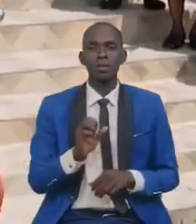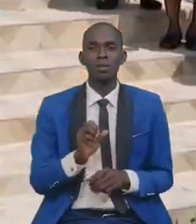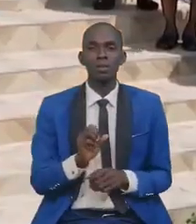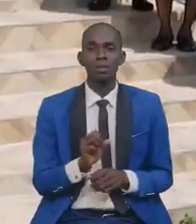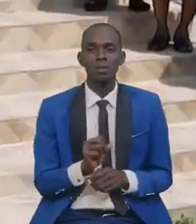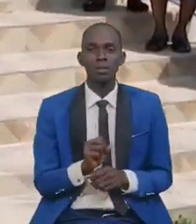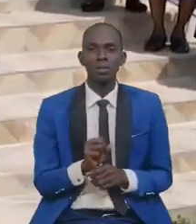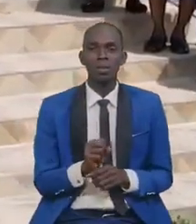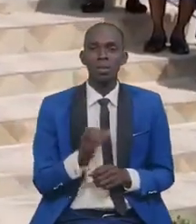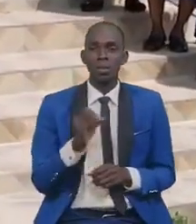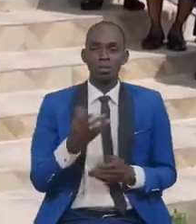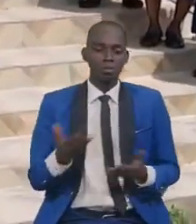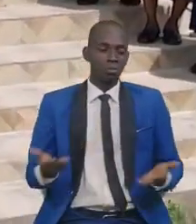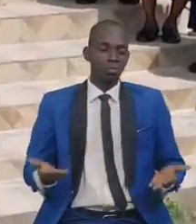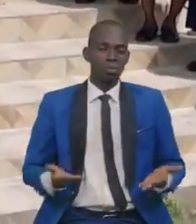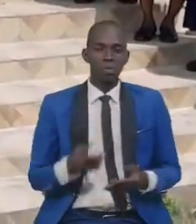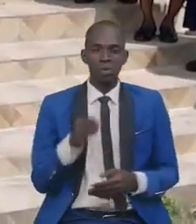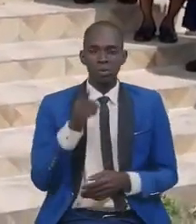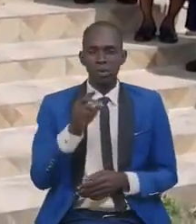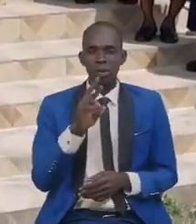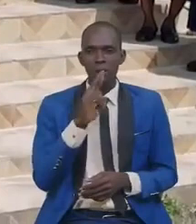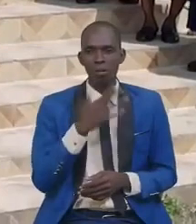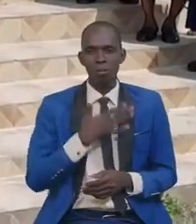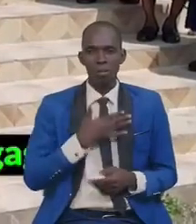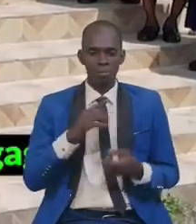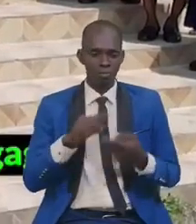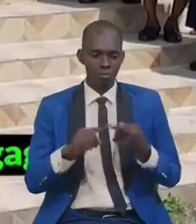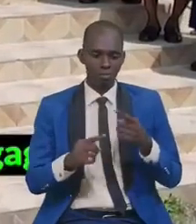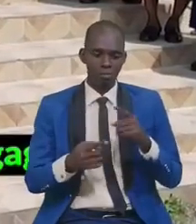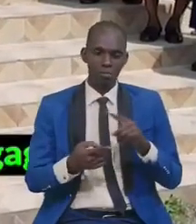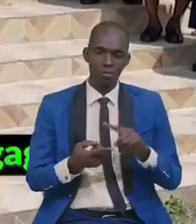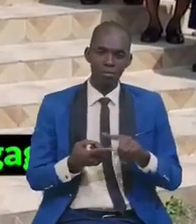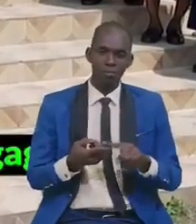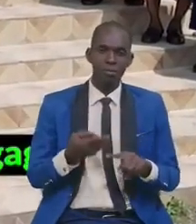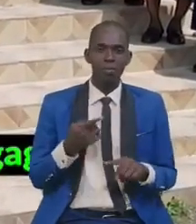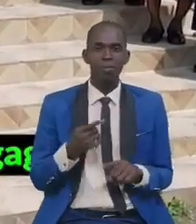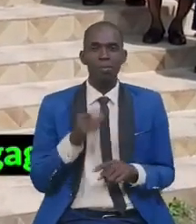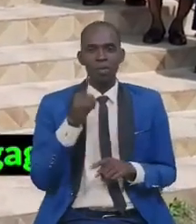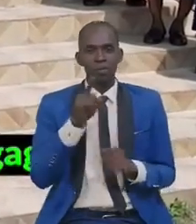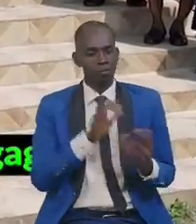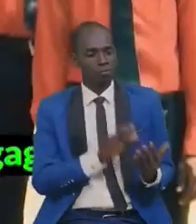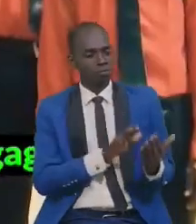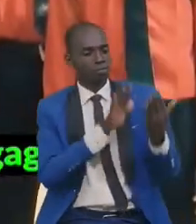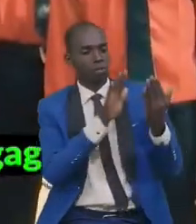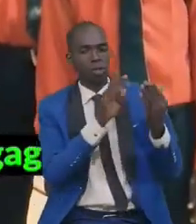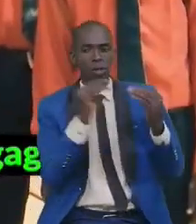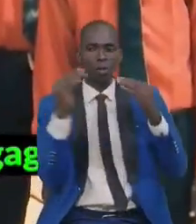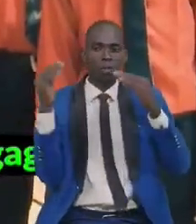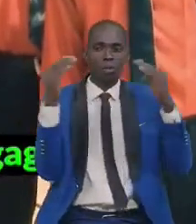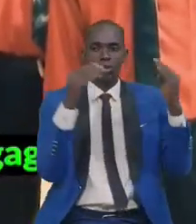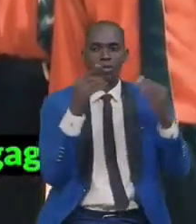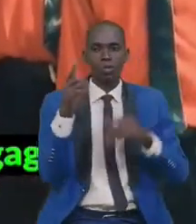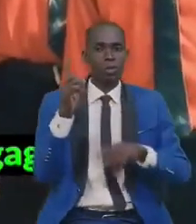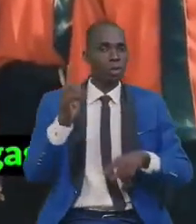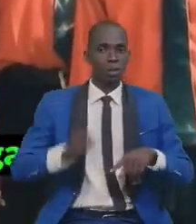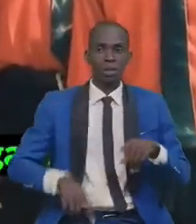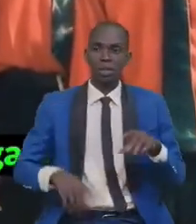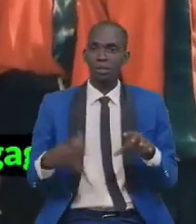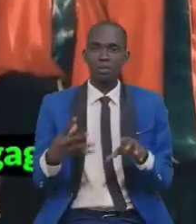miracles. So yeah, you are fair. You face the battles you cannot win.